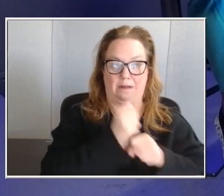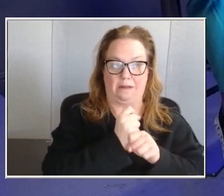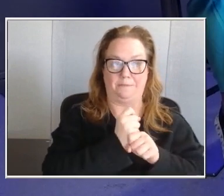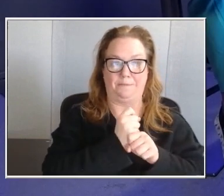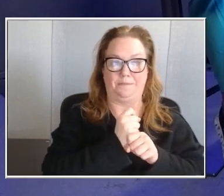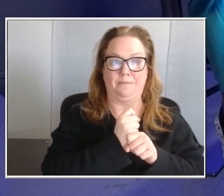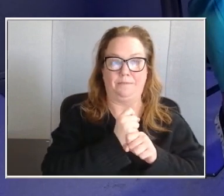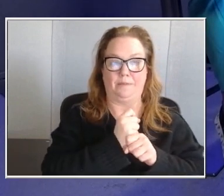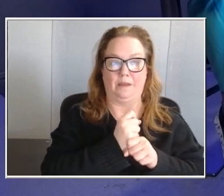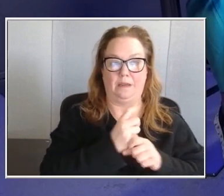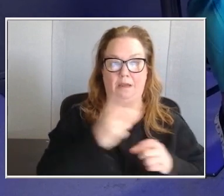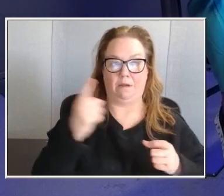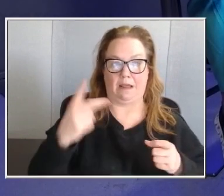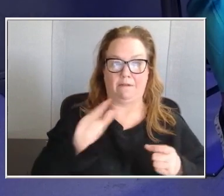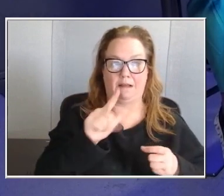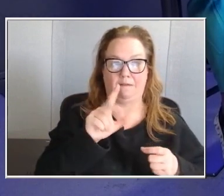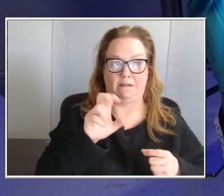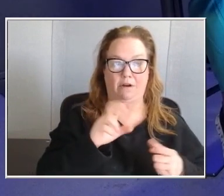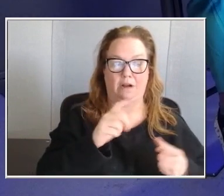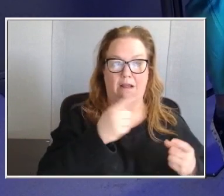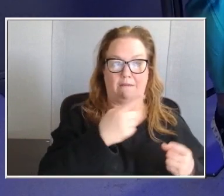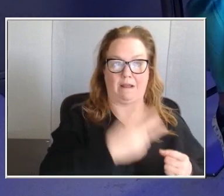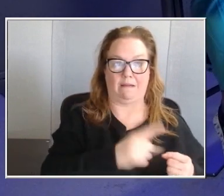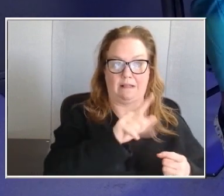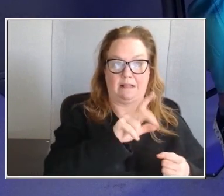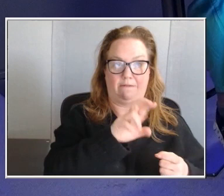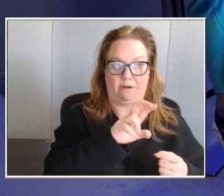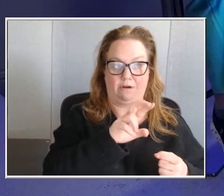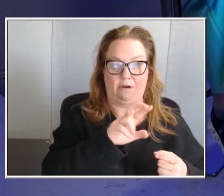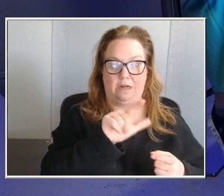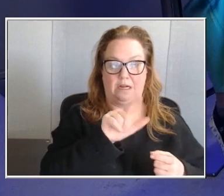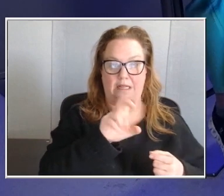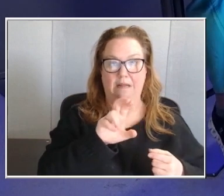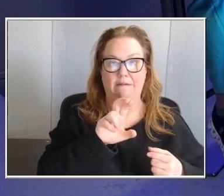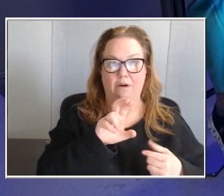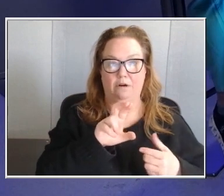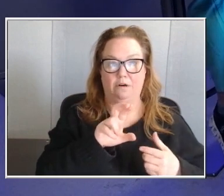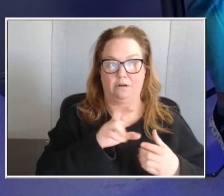both, he would have a half a liver, I would have a half a liver, and the liver is